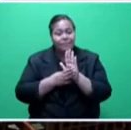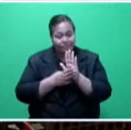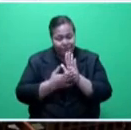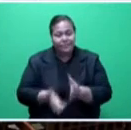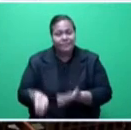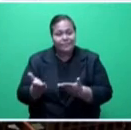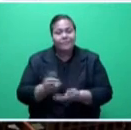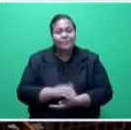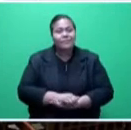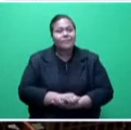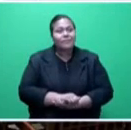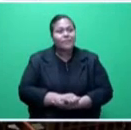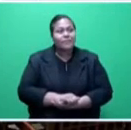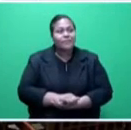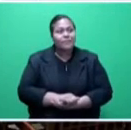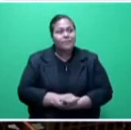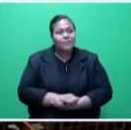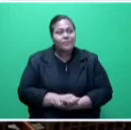Do you wish to speak?